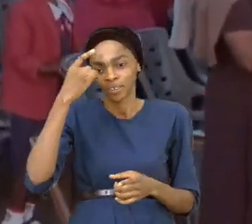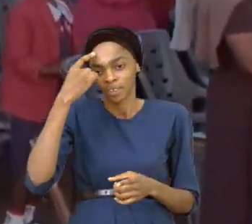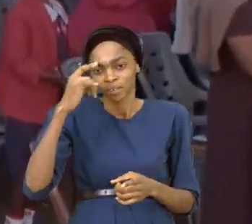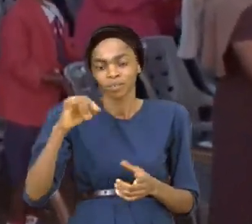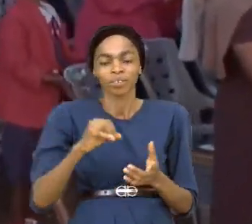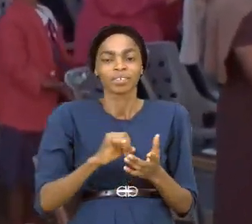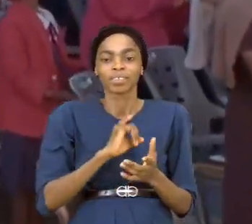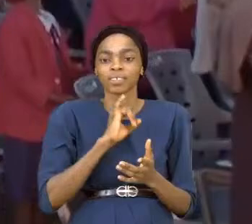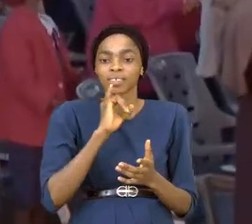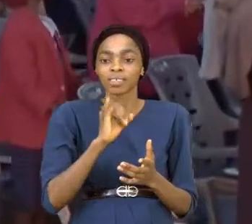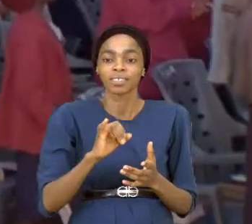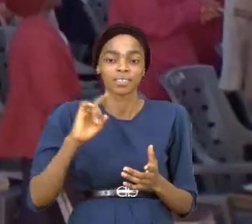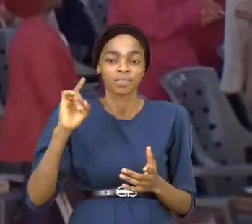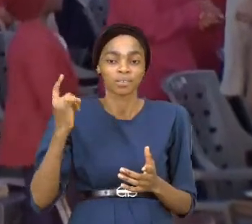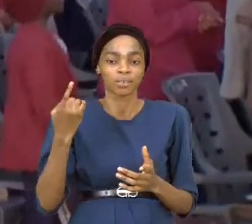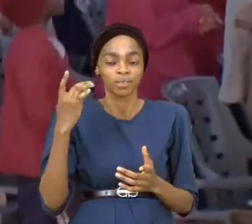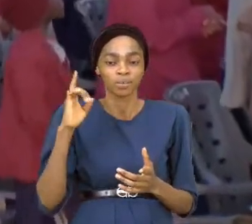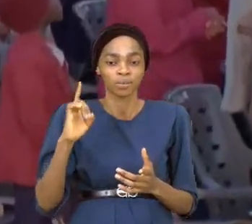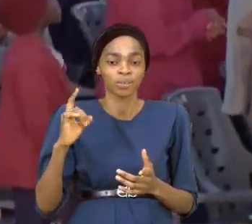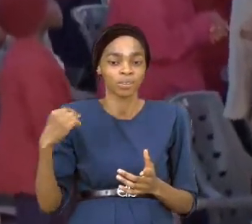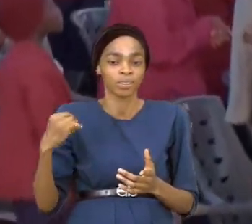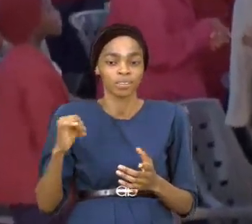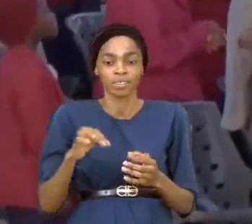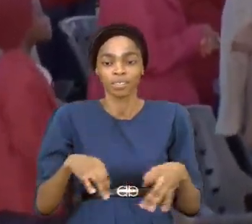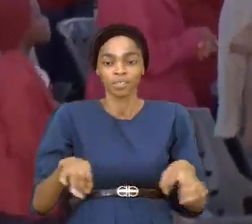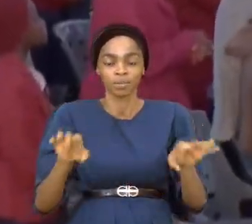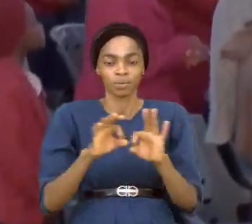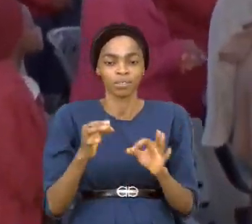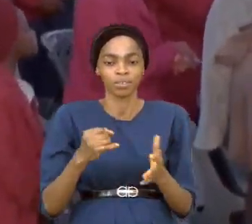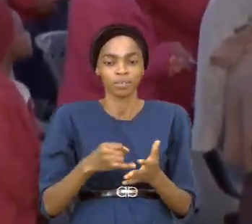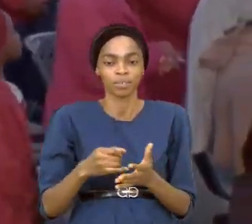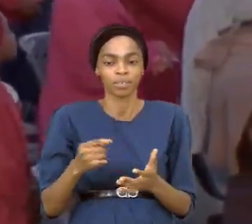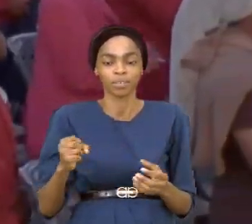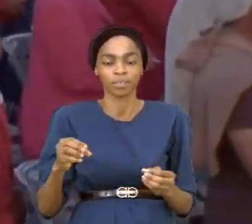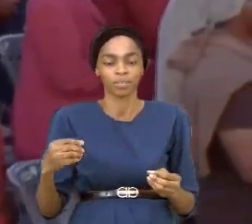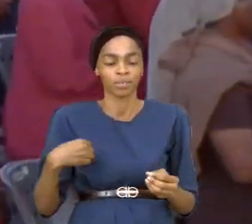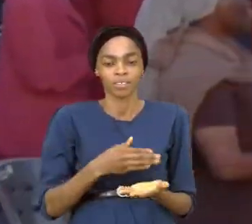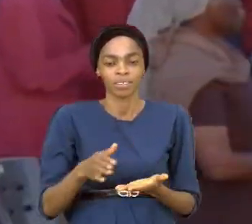weight of our worship. So receive this, Lord.